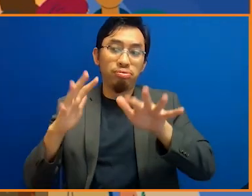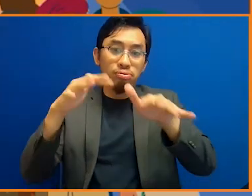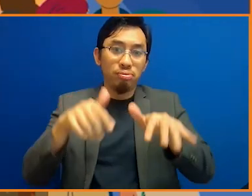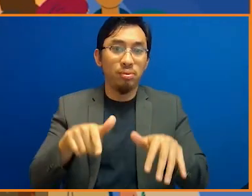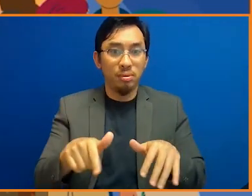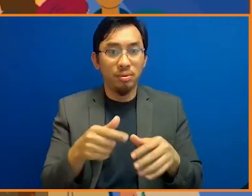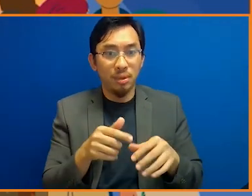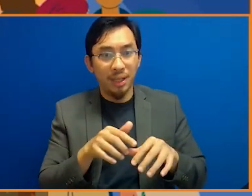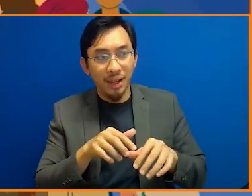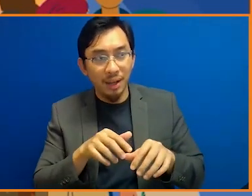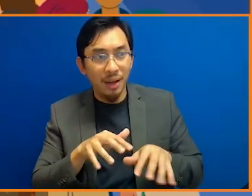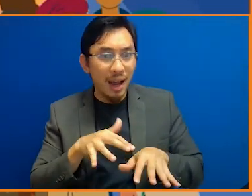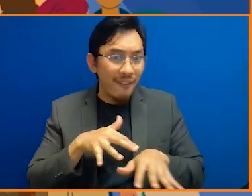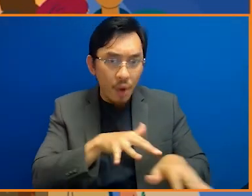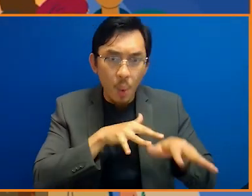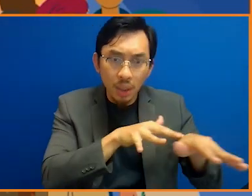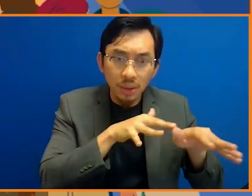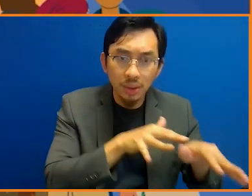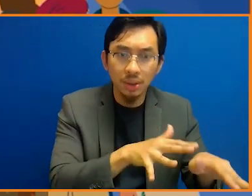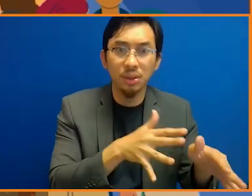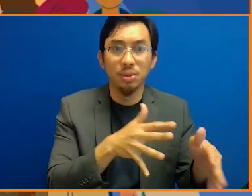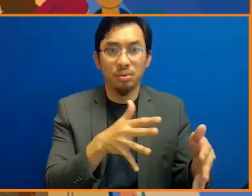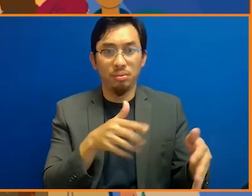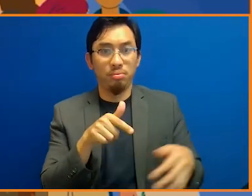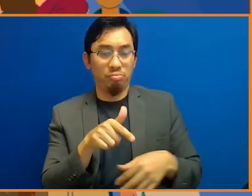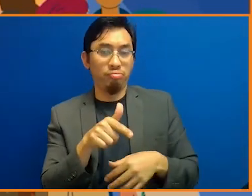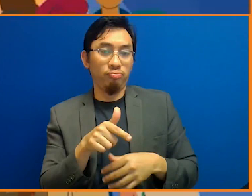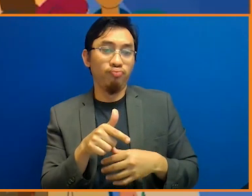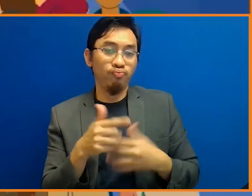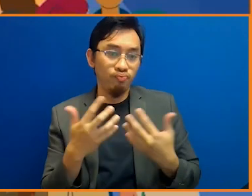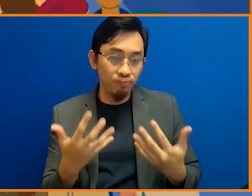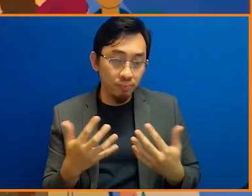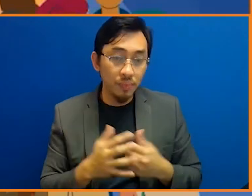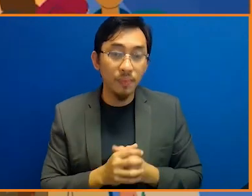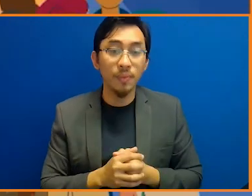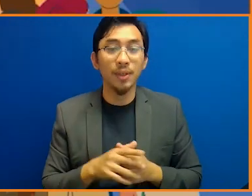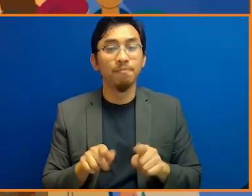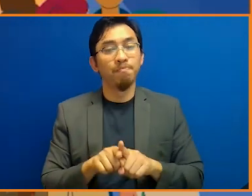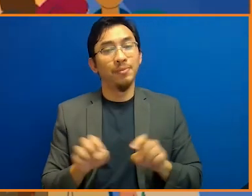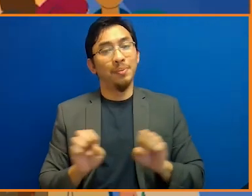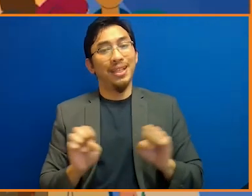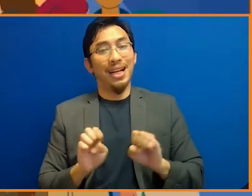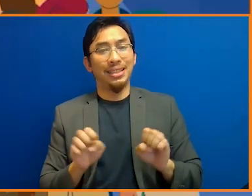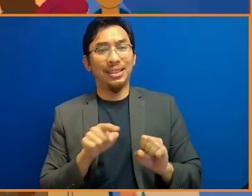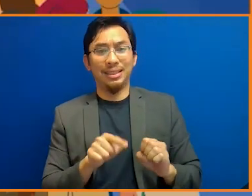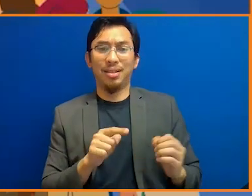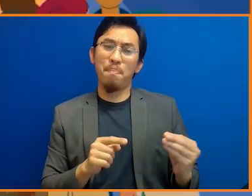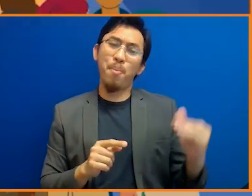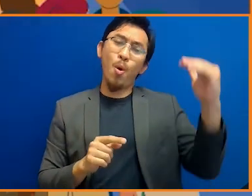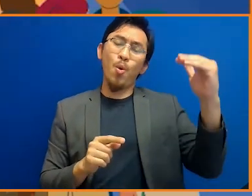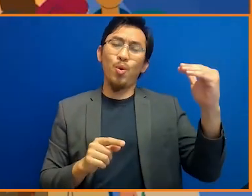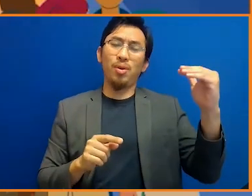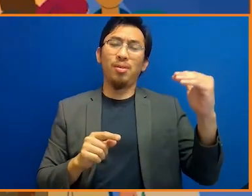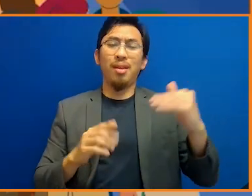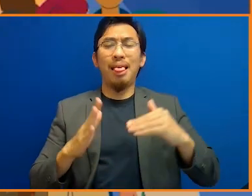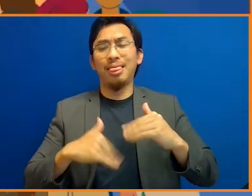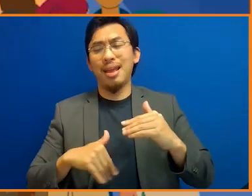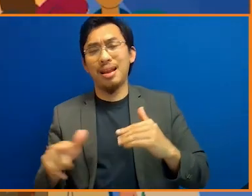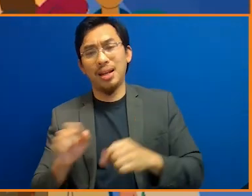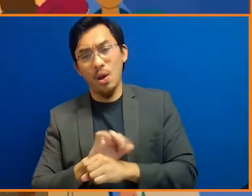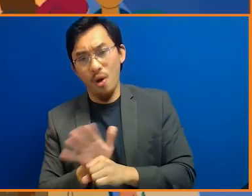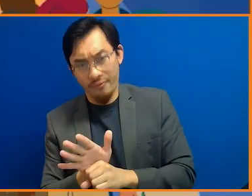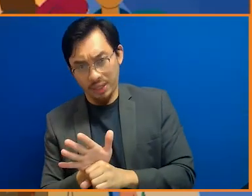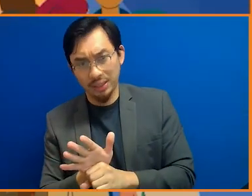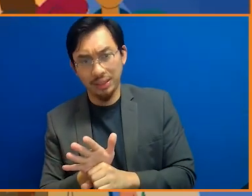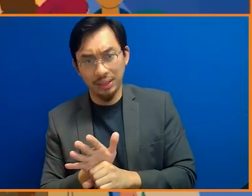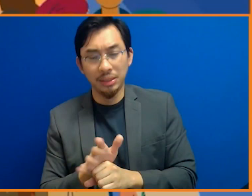issue of evacuation from tsunami it should be treated higher, more emergency than getting COVID in the